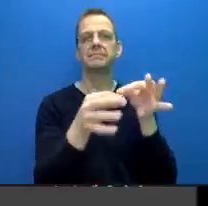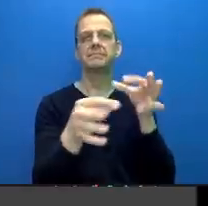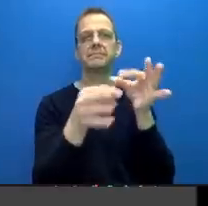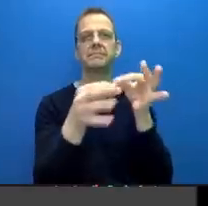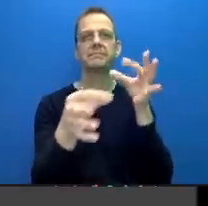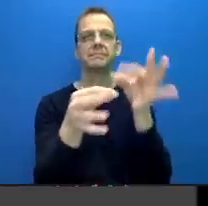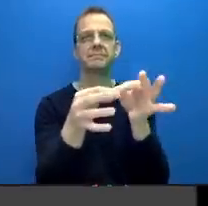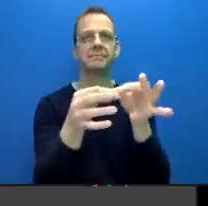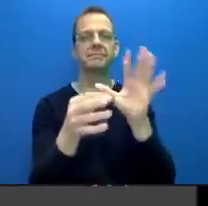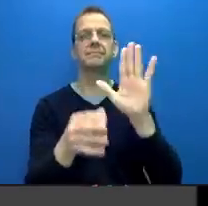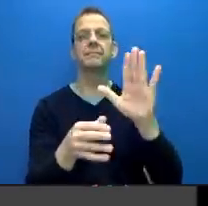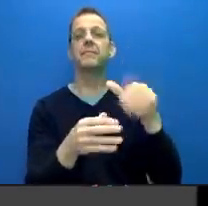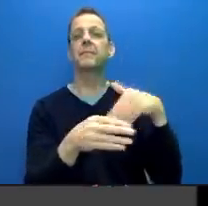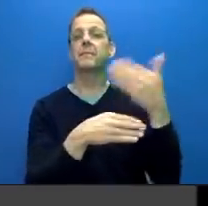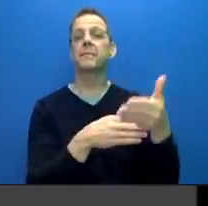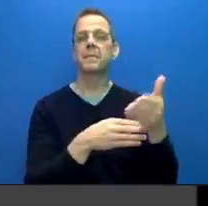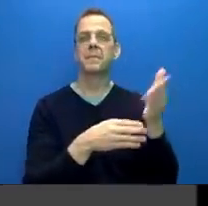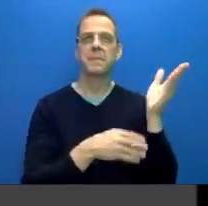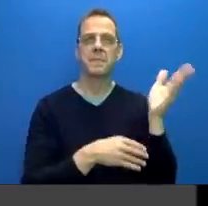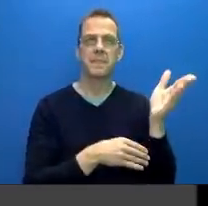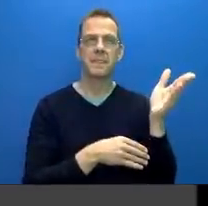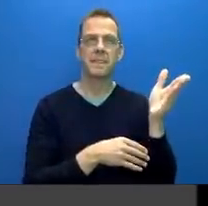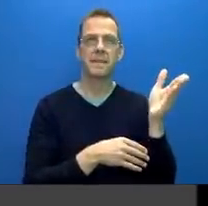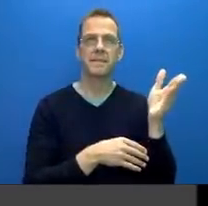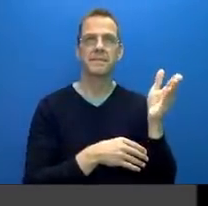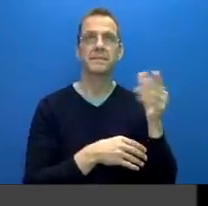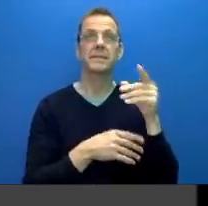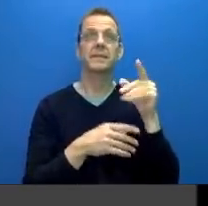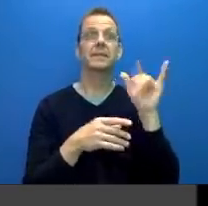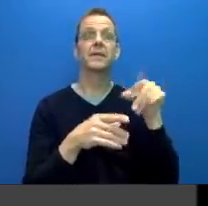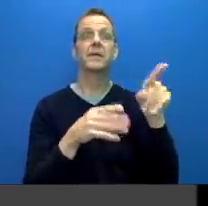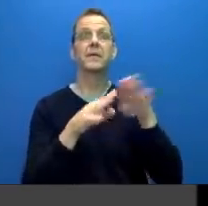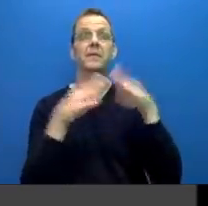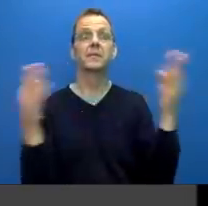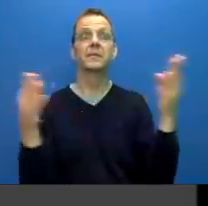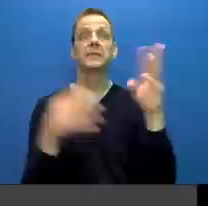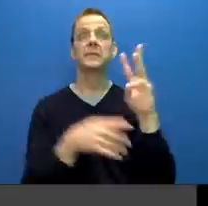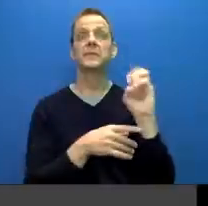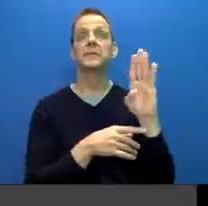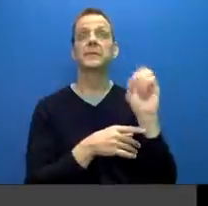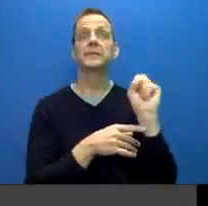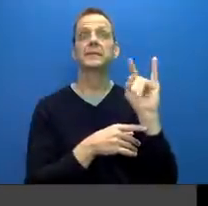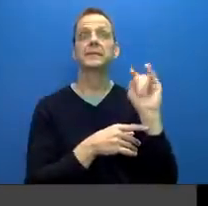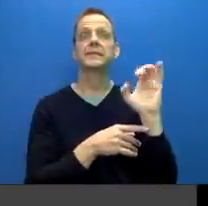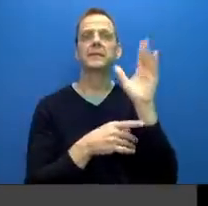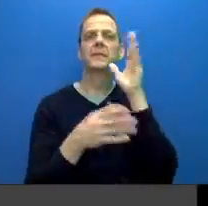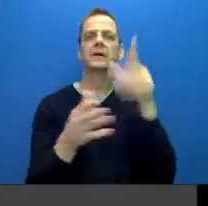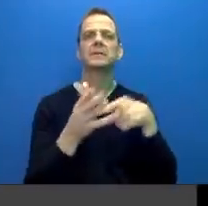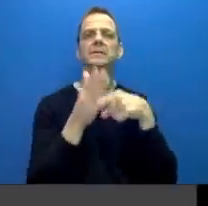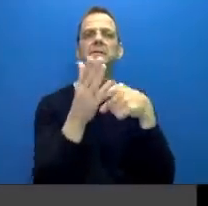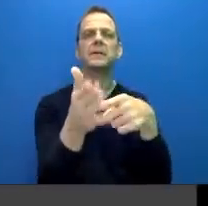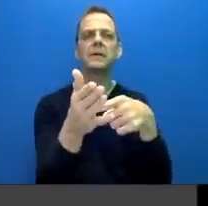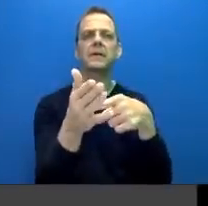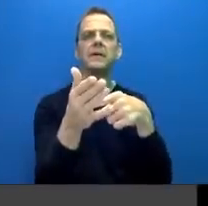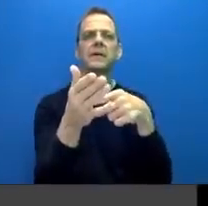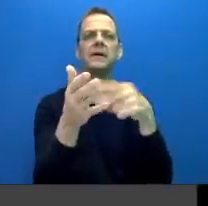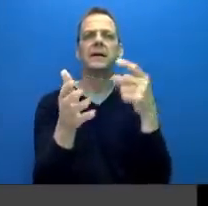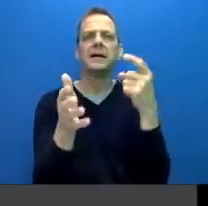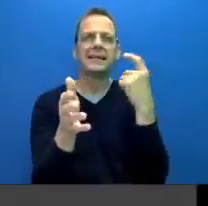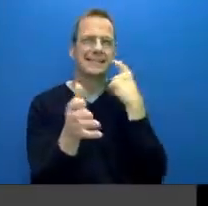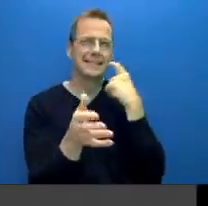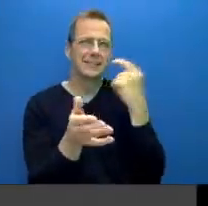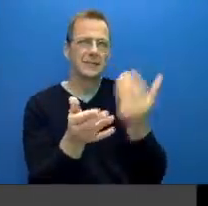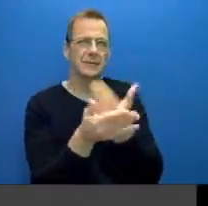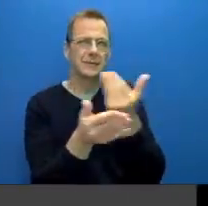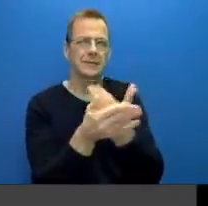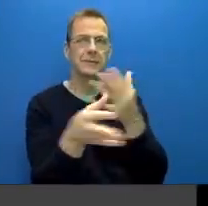students when you pull up this site. Here you'll find the most current active case data that's updated daily as long